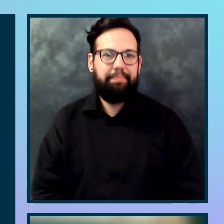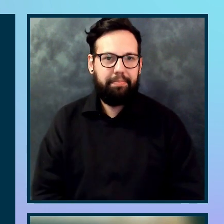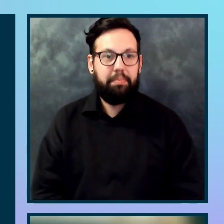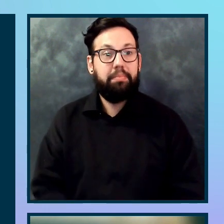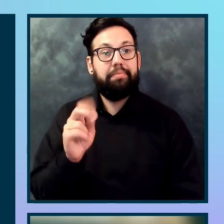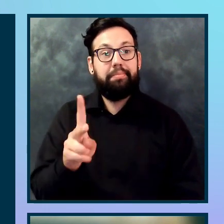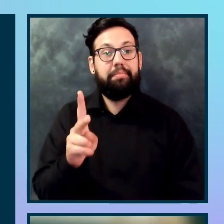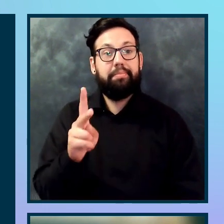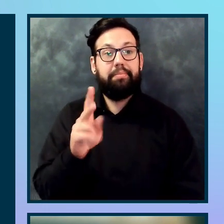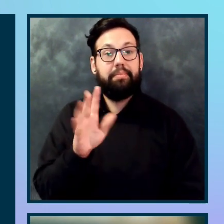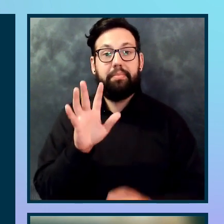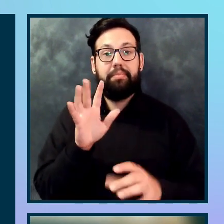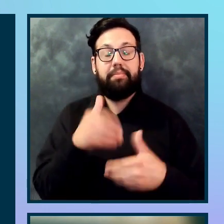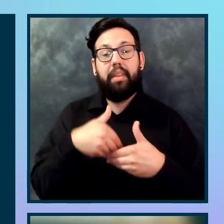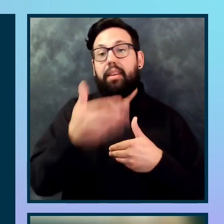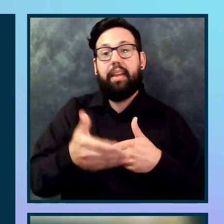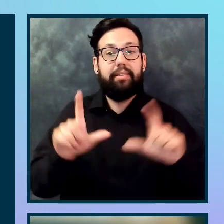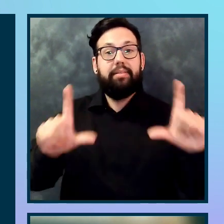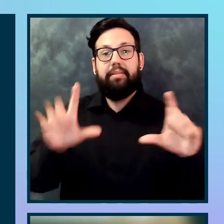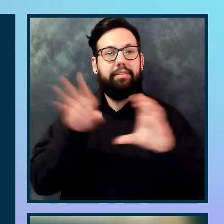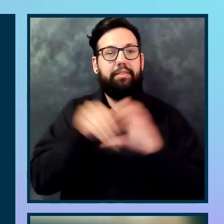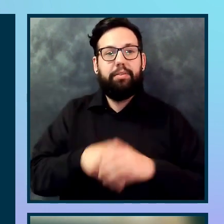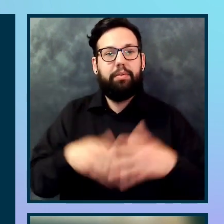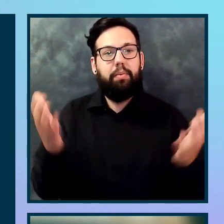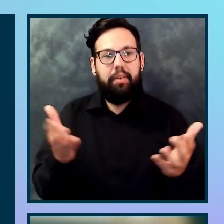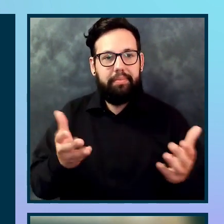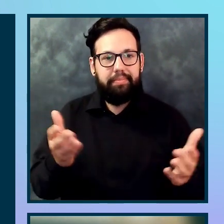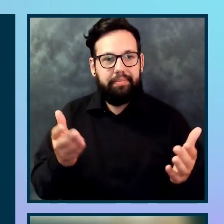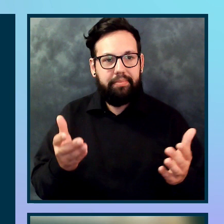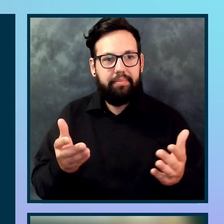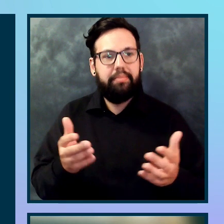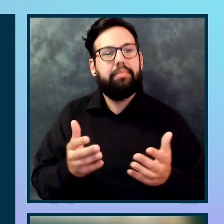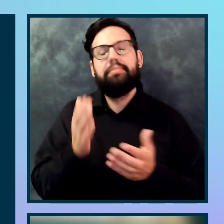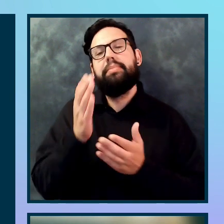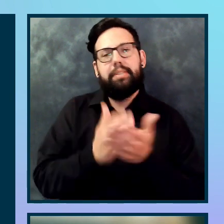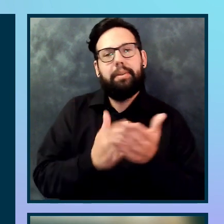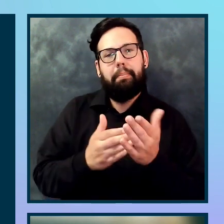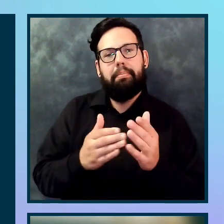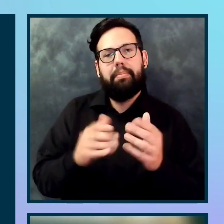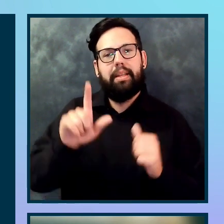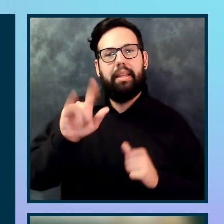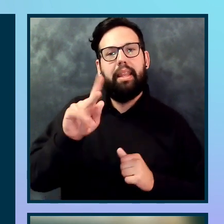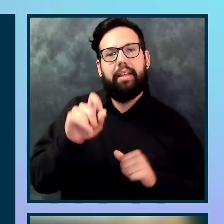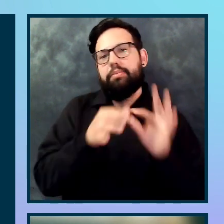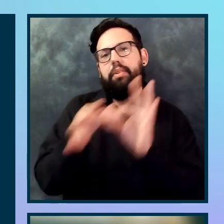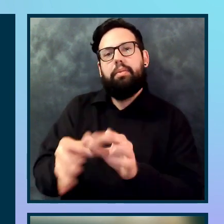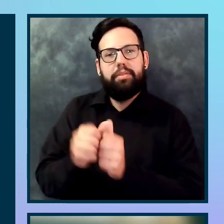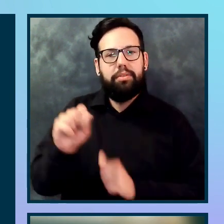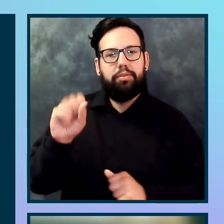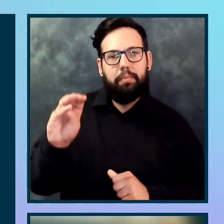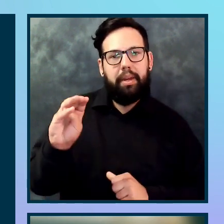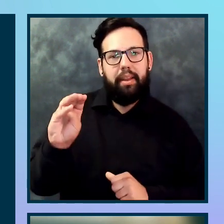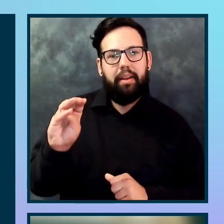So I've included here, I've included all of some social links for Deque systems. If you want to get in contact, we've